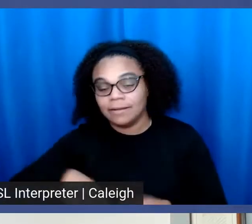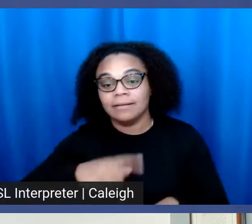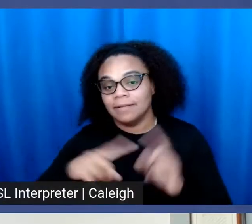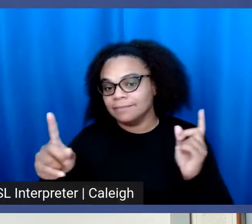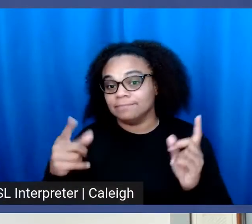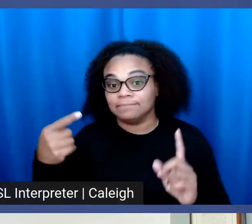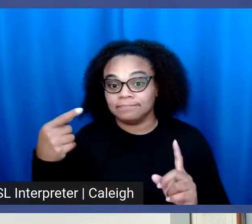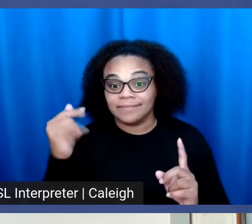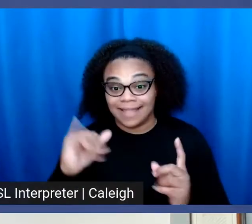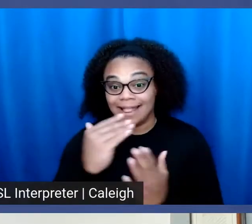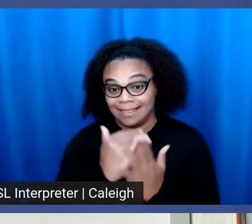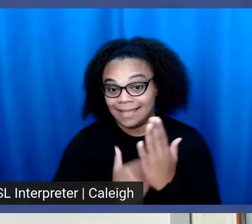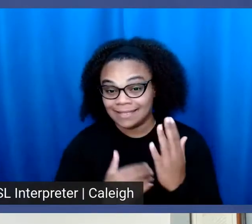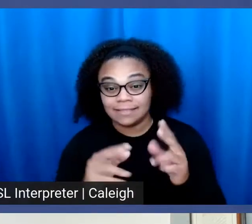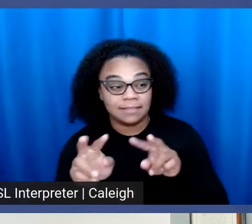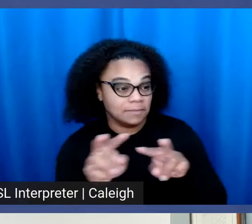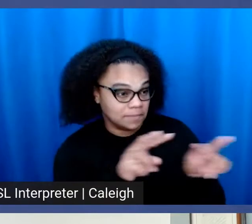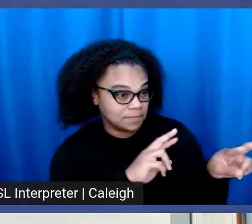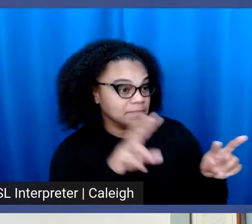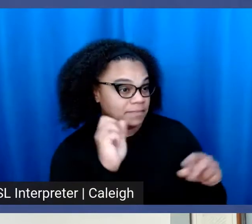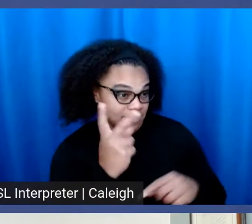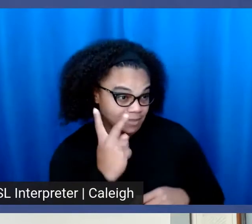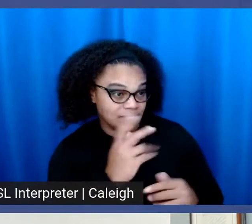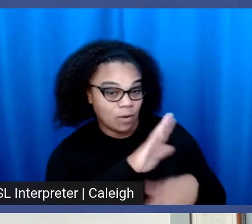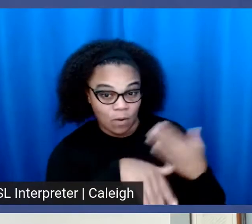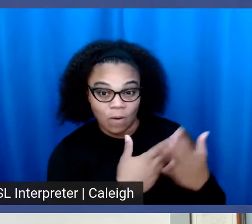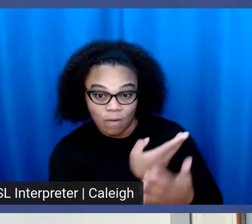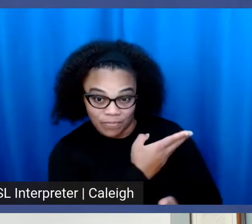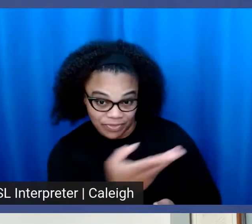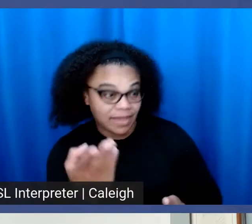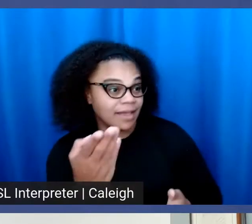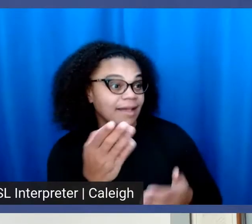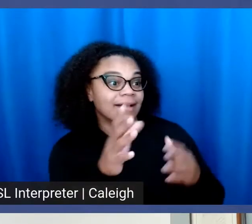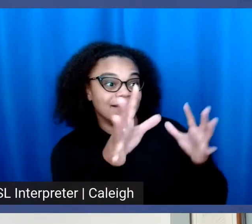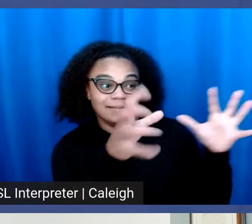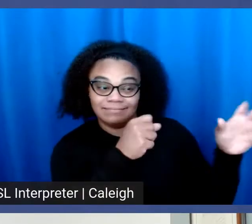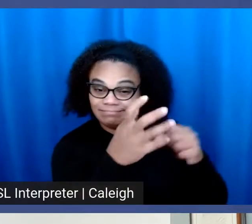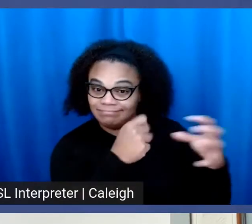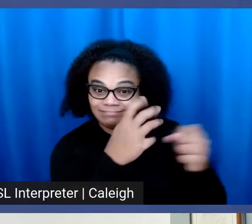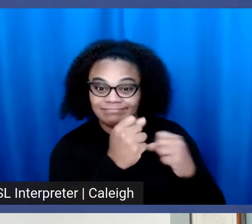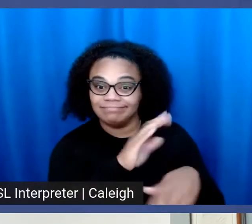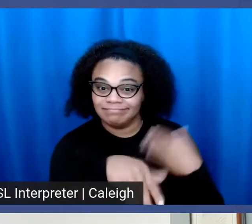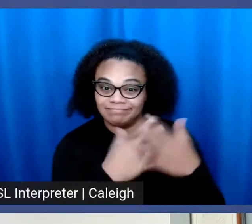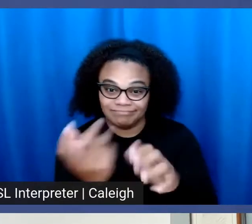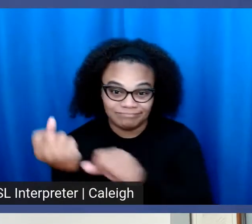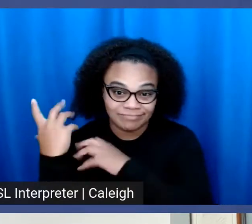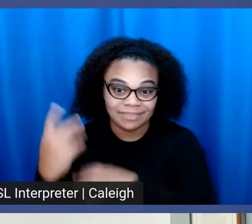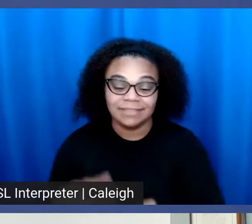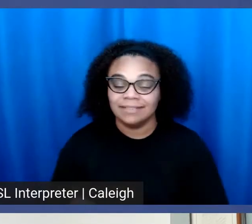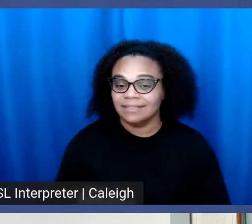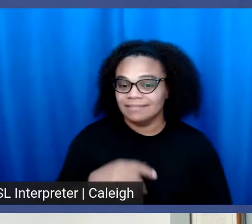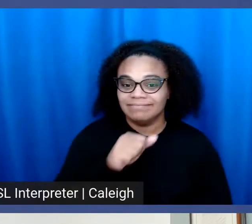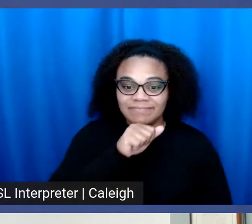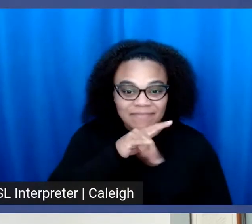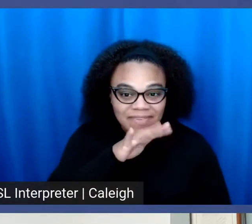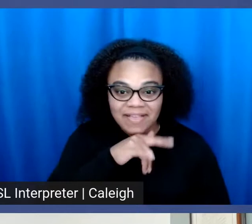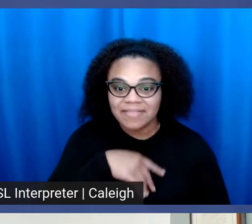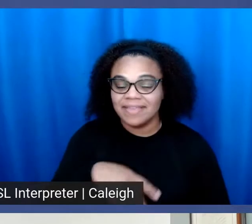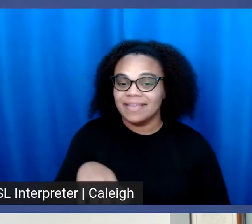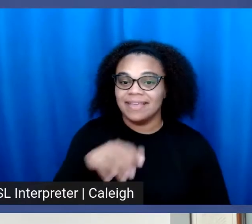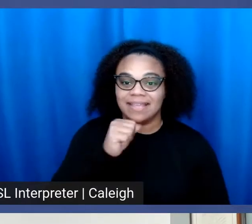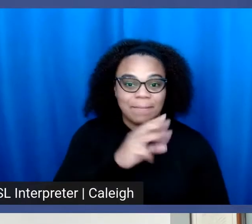they were there, and pulled them all off. And then issued a press release essentially saying these books are un-American, they're filthy, they're immoral. We've pulled them all